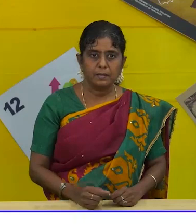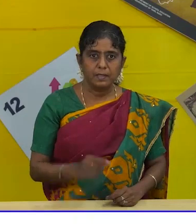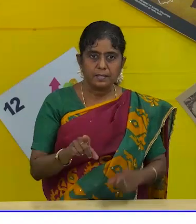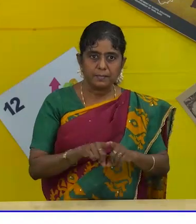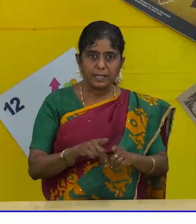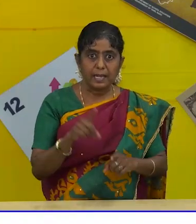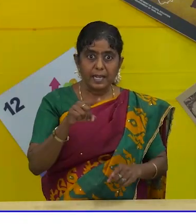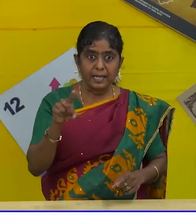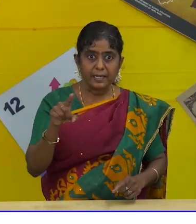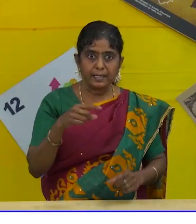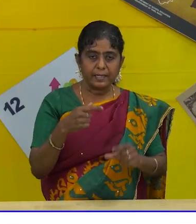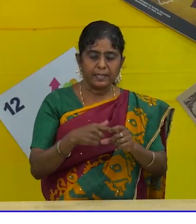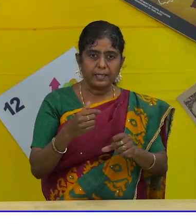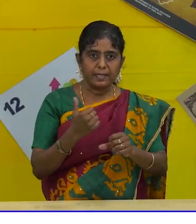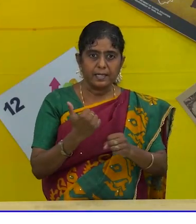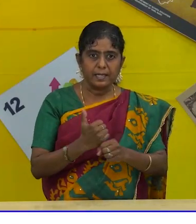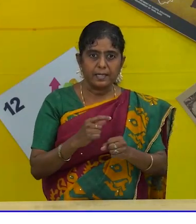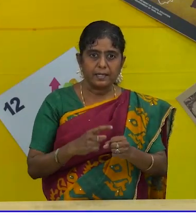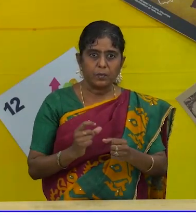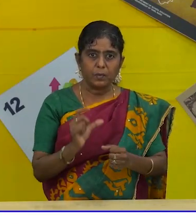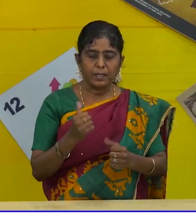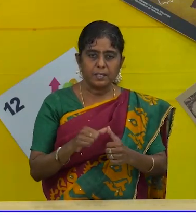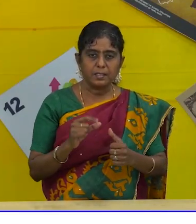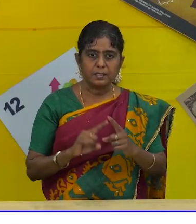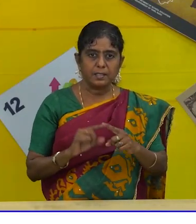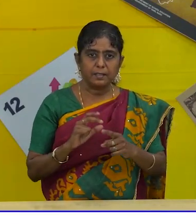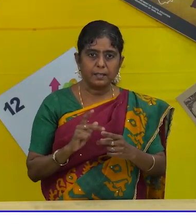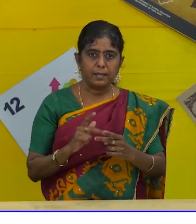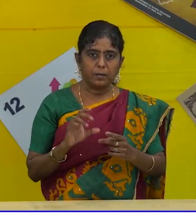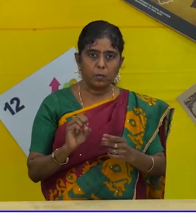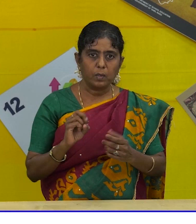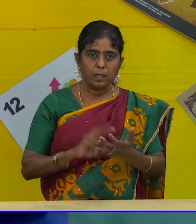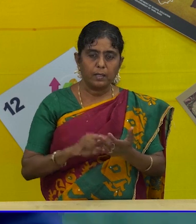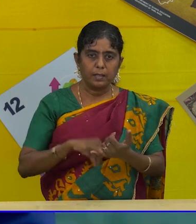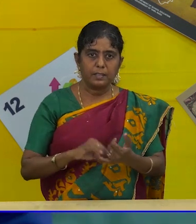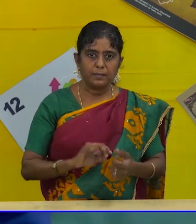is solving the simultaneous linear equations.